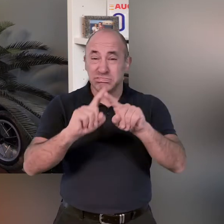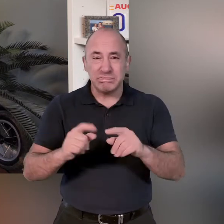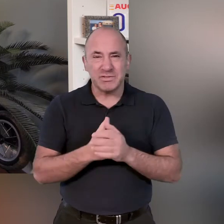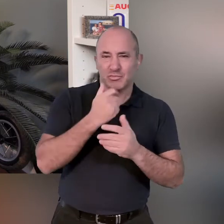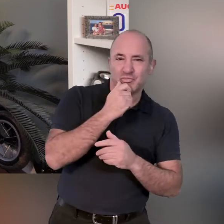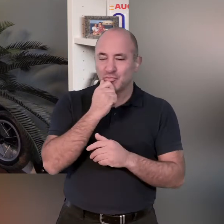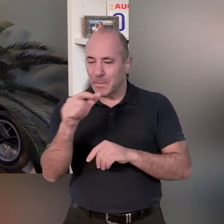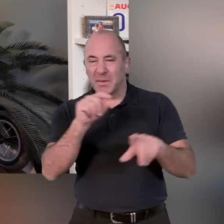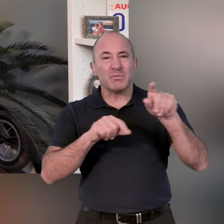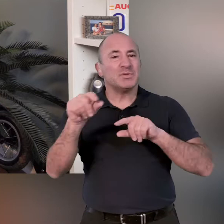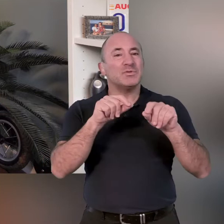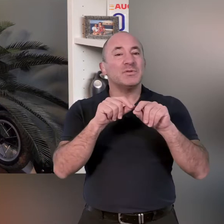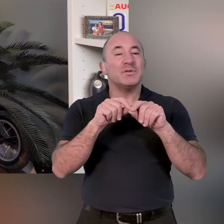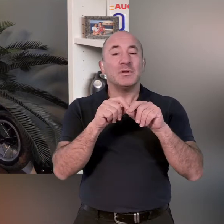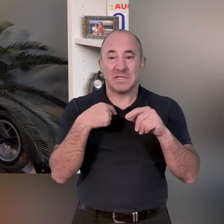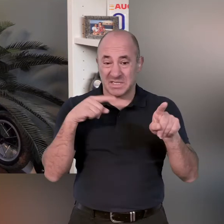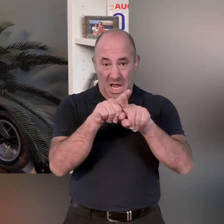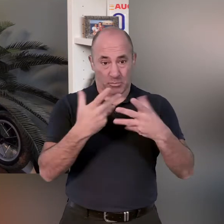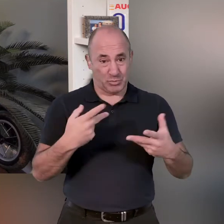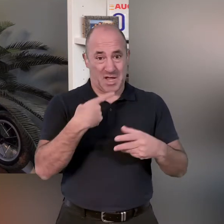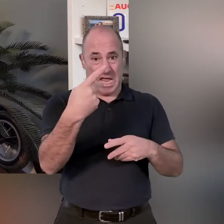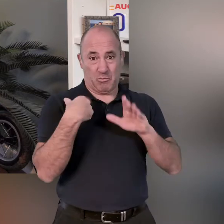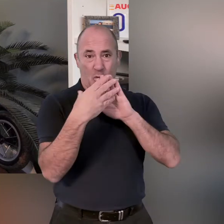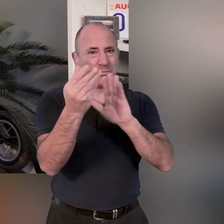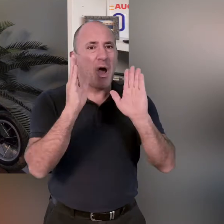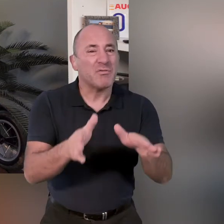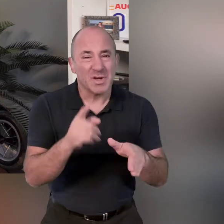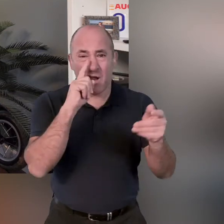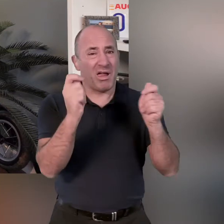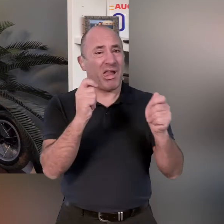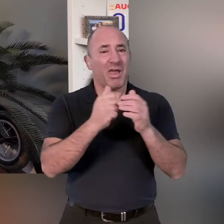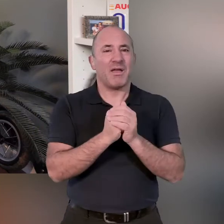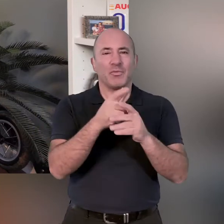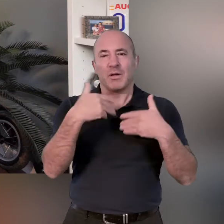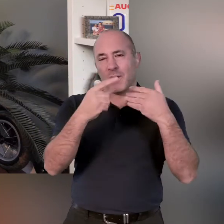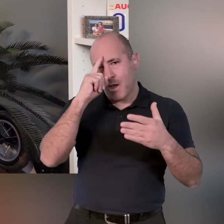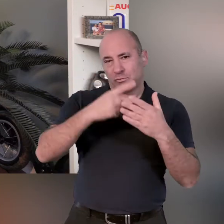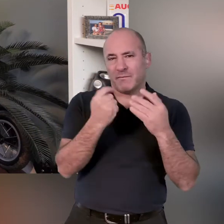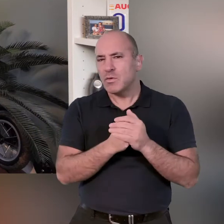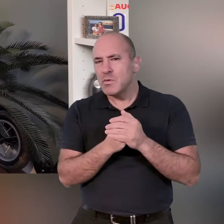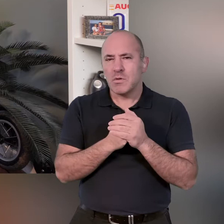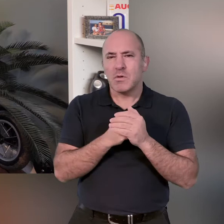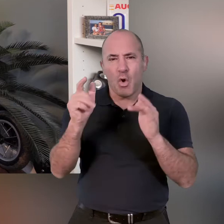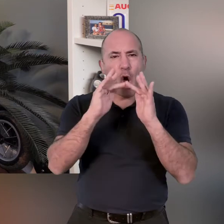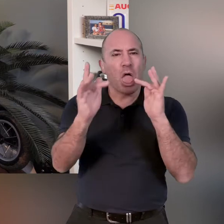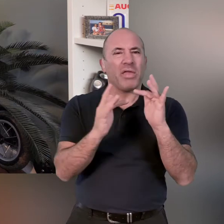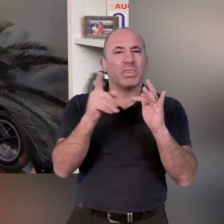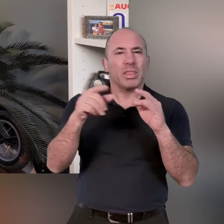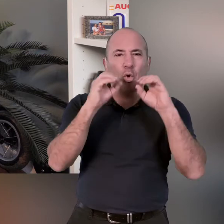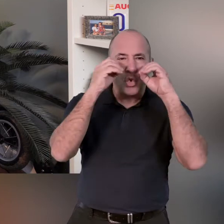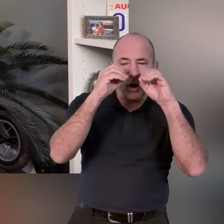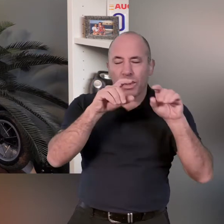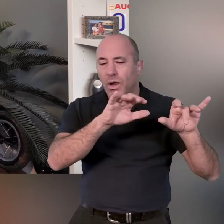dumbbells, so you can pick and choose what you do. You don't have to do the ones we're doing here today. When you start to do your own, you can choose some, have